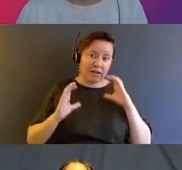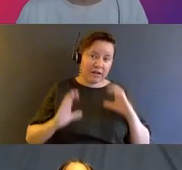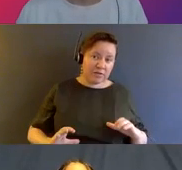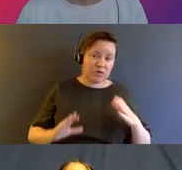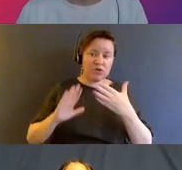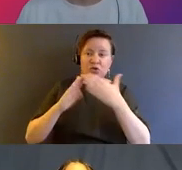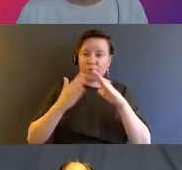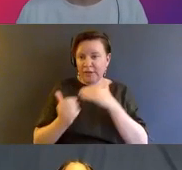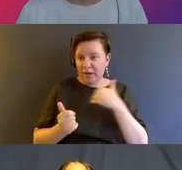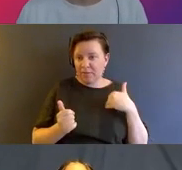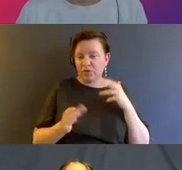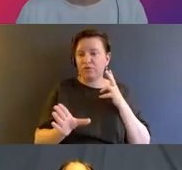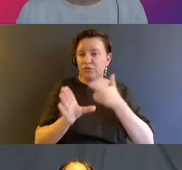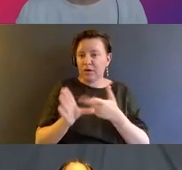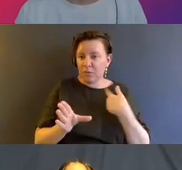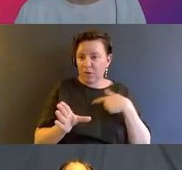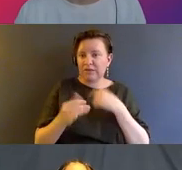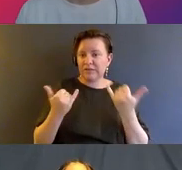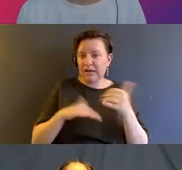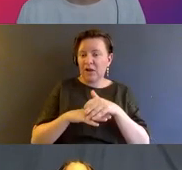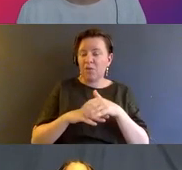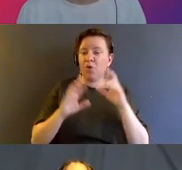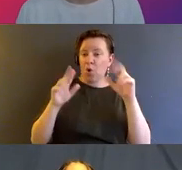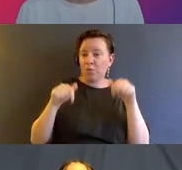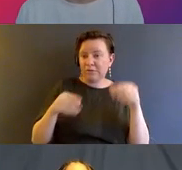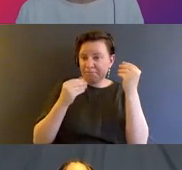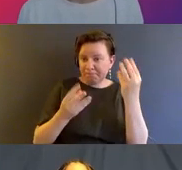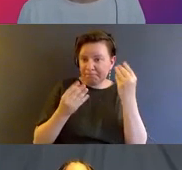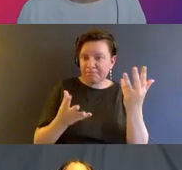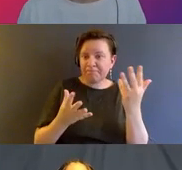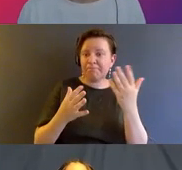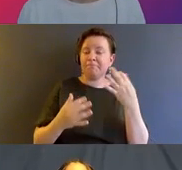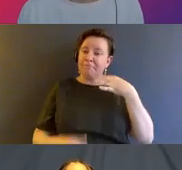members for being here with us tonight. We hope this was informational and helpful.